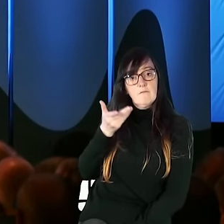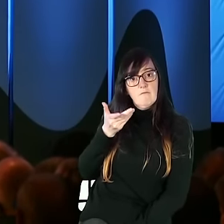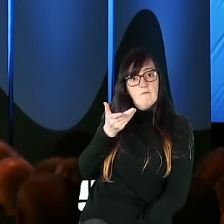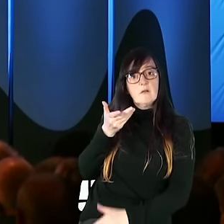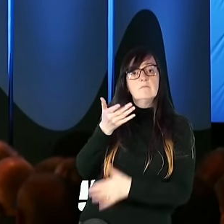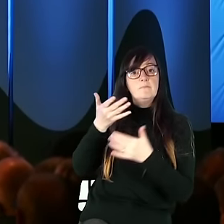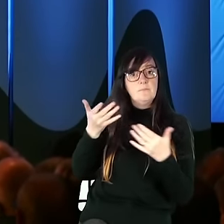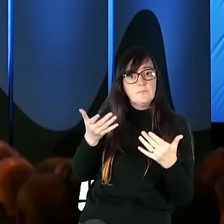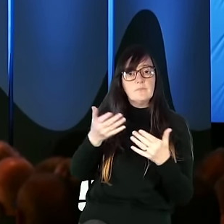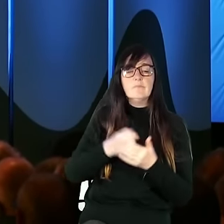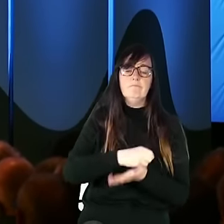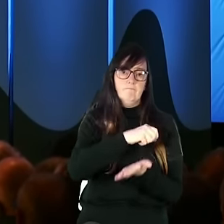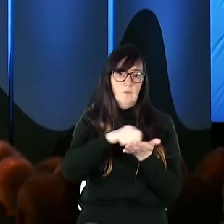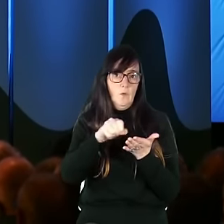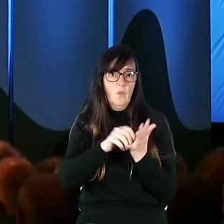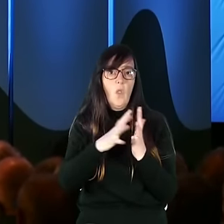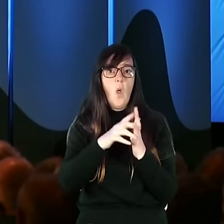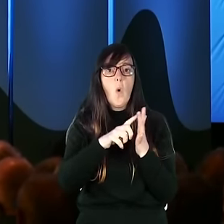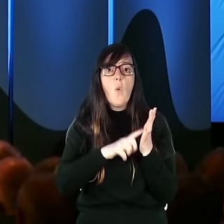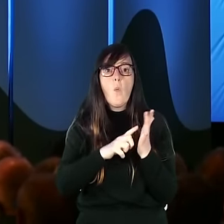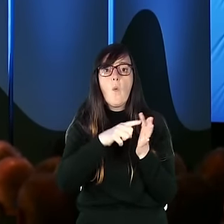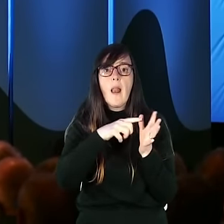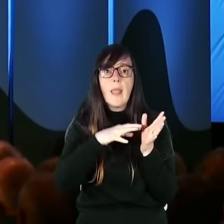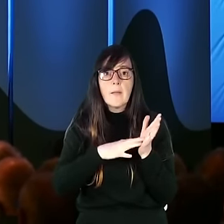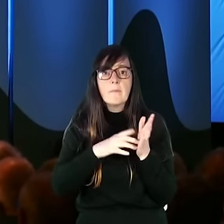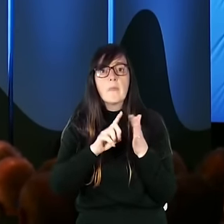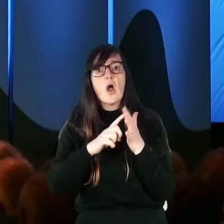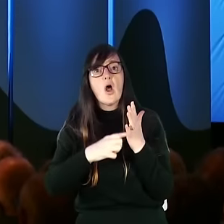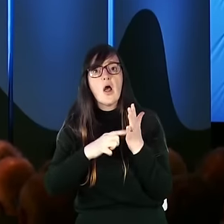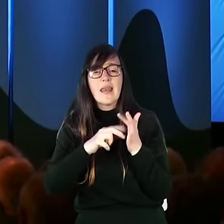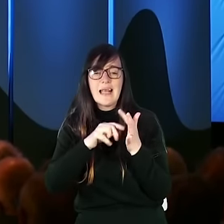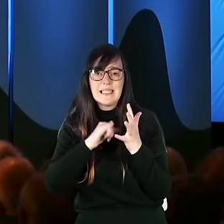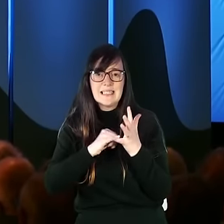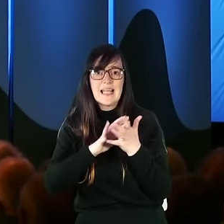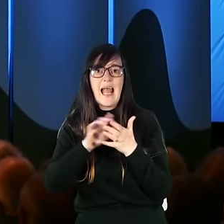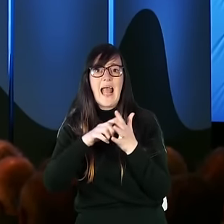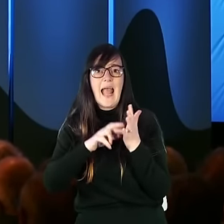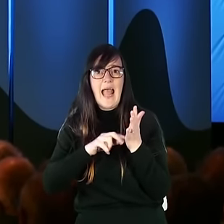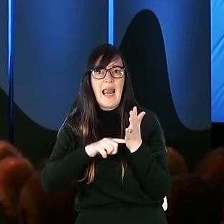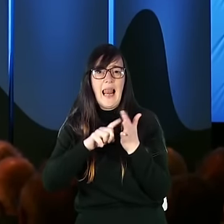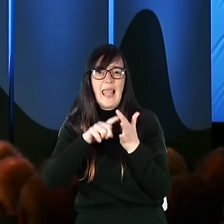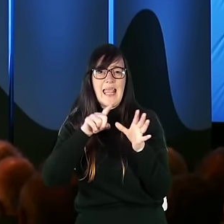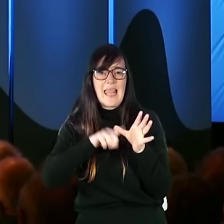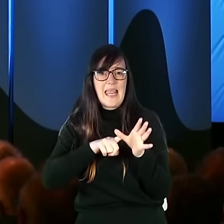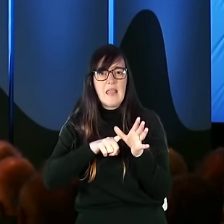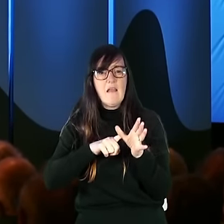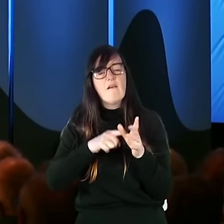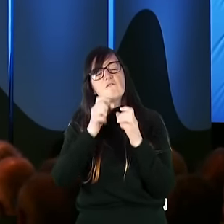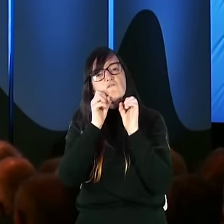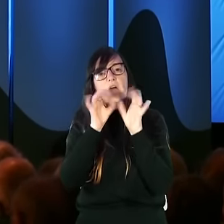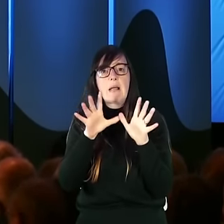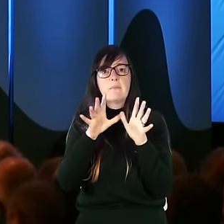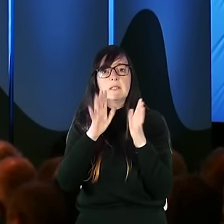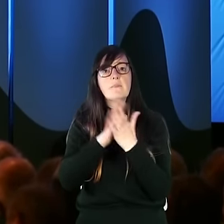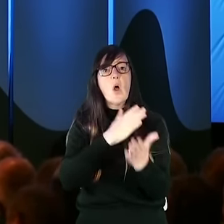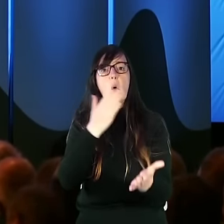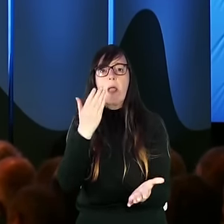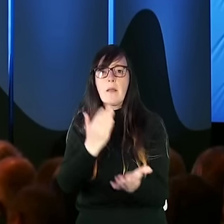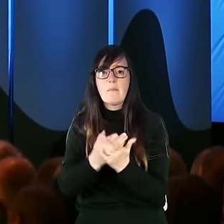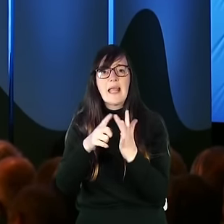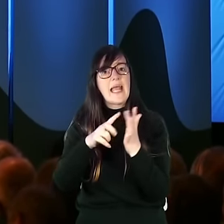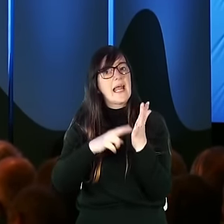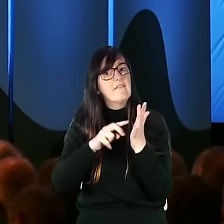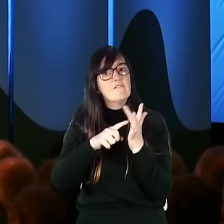William Ernest Henley wrote his famous poem Invictus. He wrote, "I am the master of my fate. I am